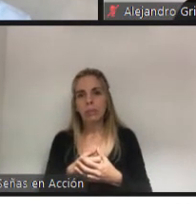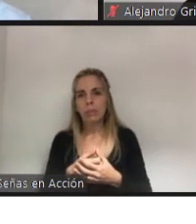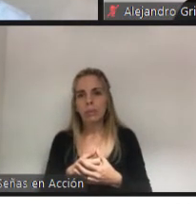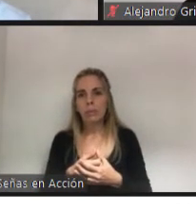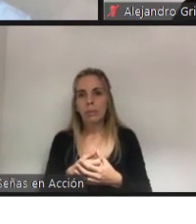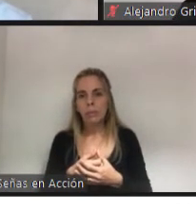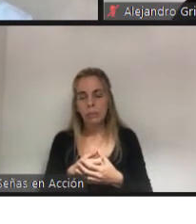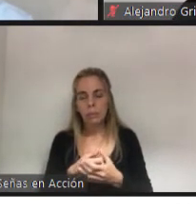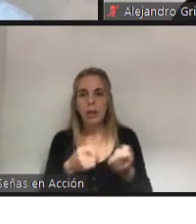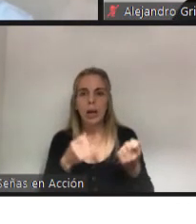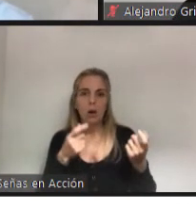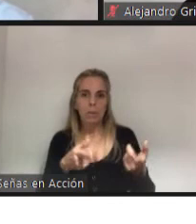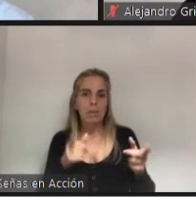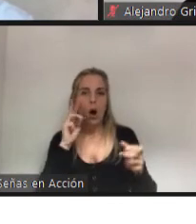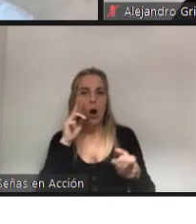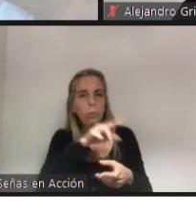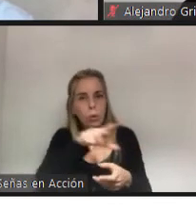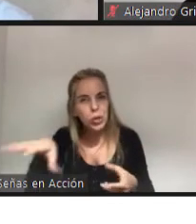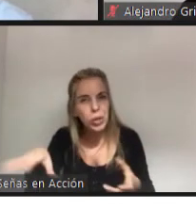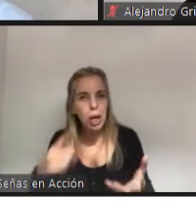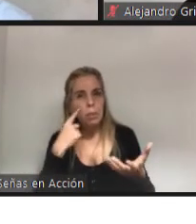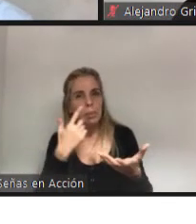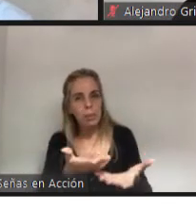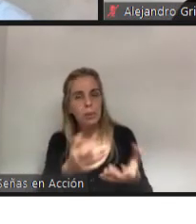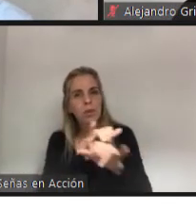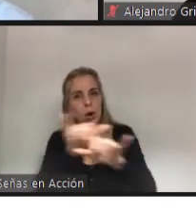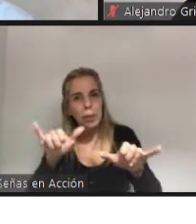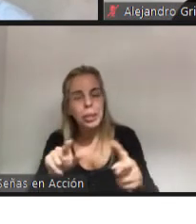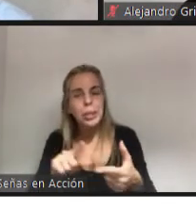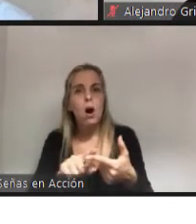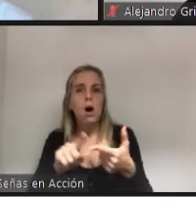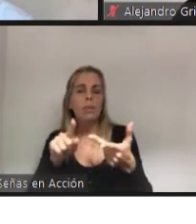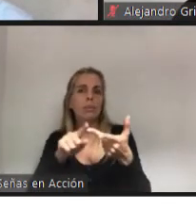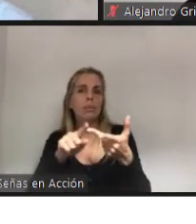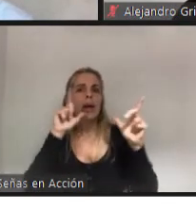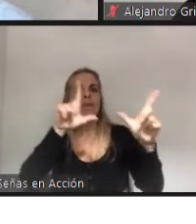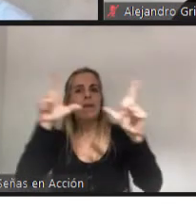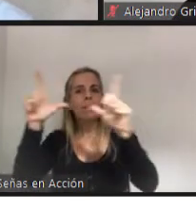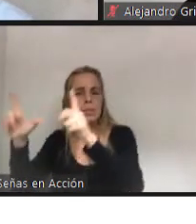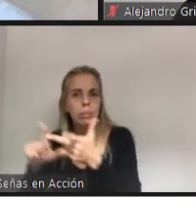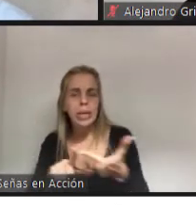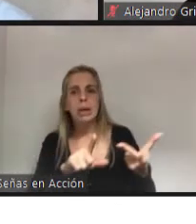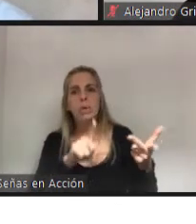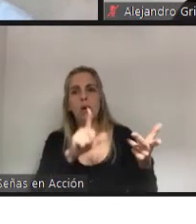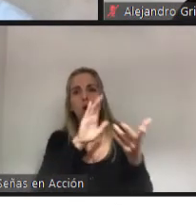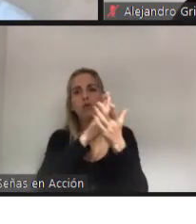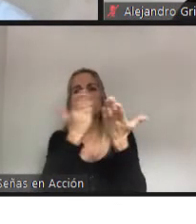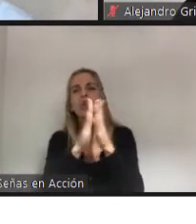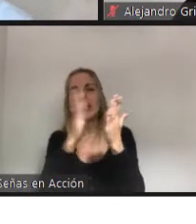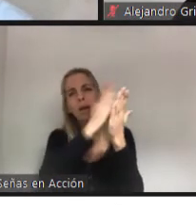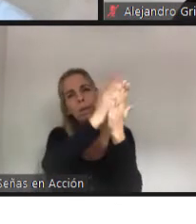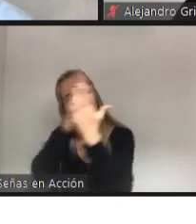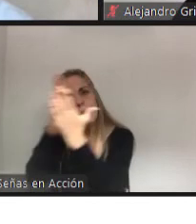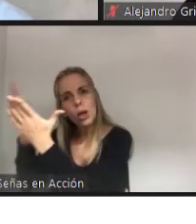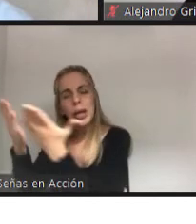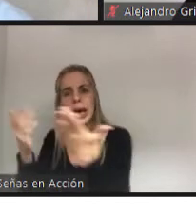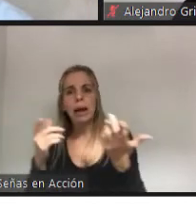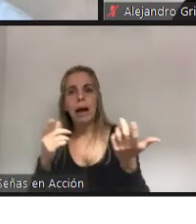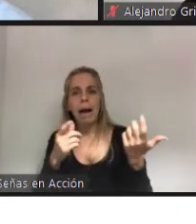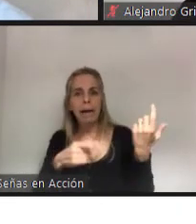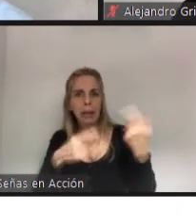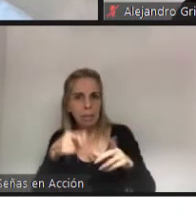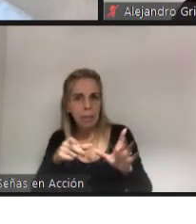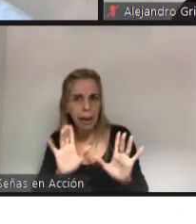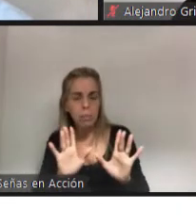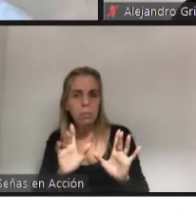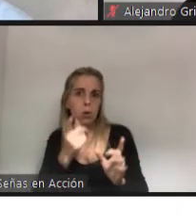Itaú brought its library and it made it available. Pina also